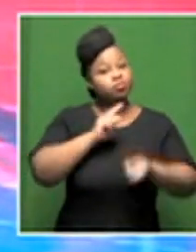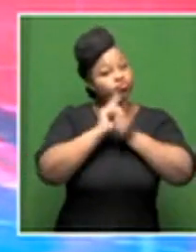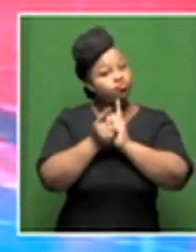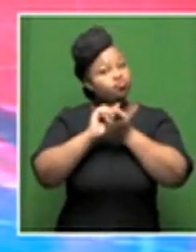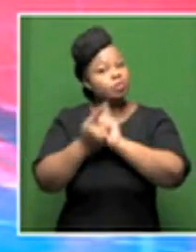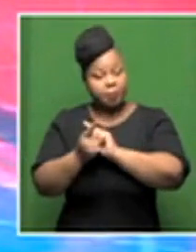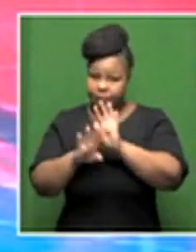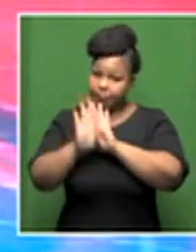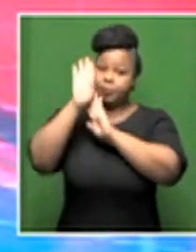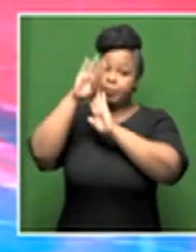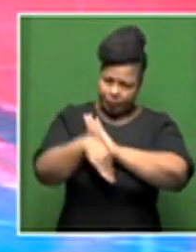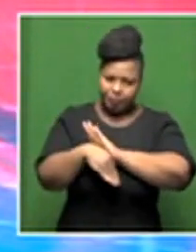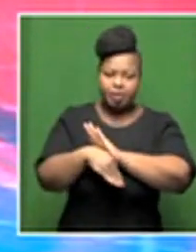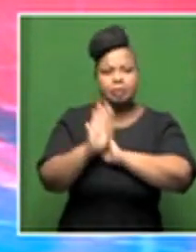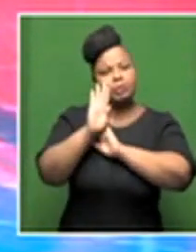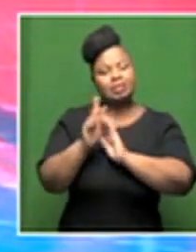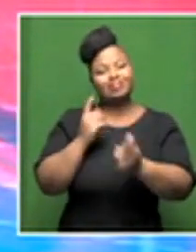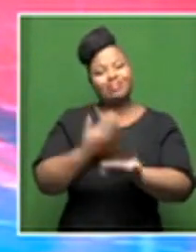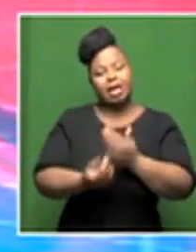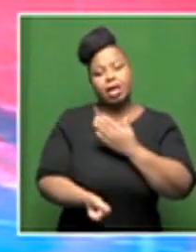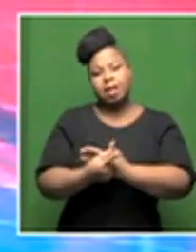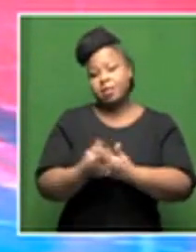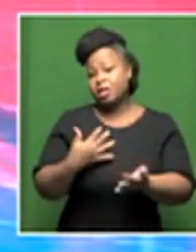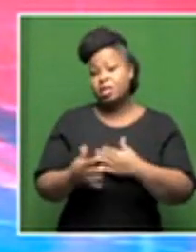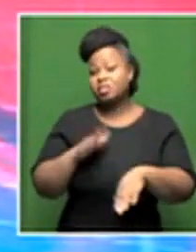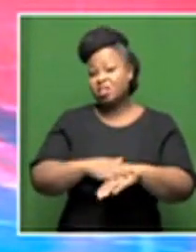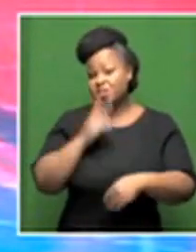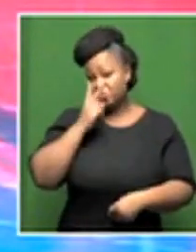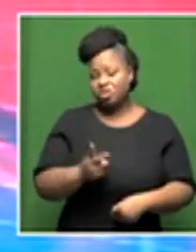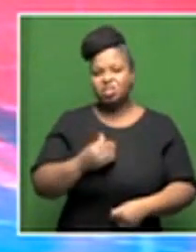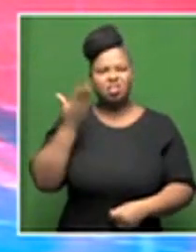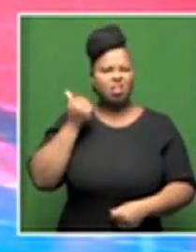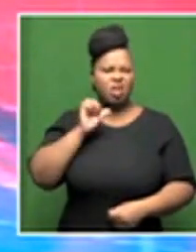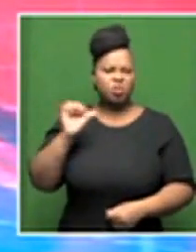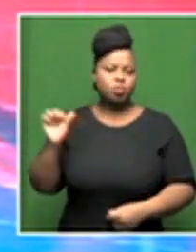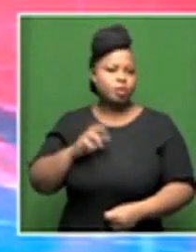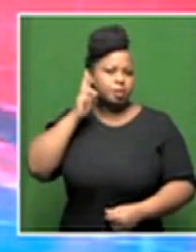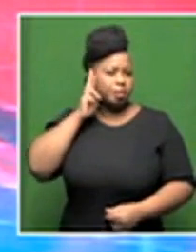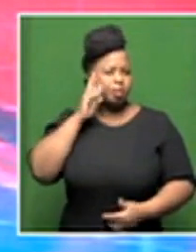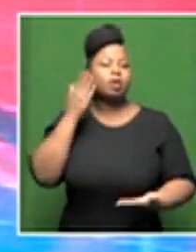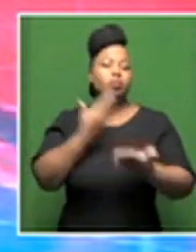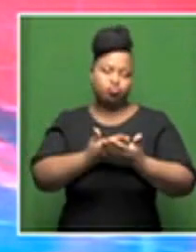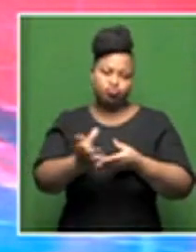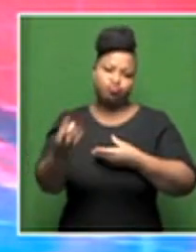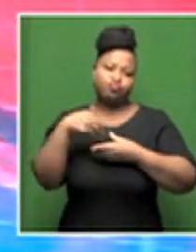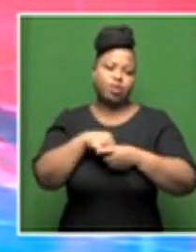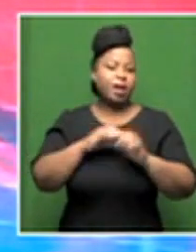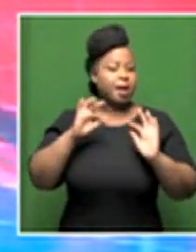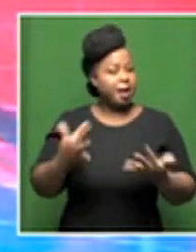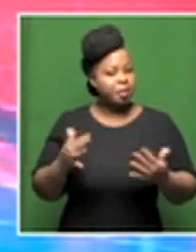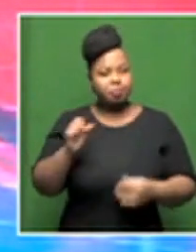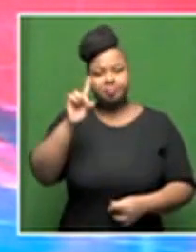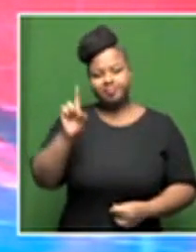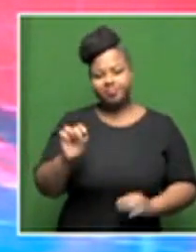numbers can change, sometimes significantly. We've seen over the last weeks. Remember, you can also be part of